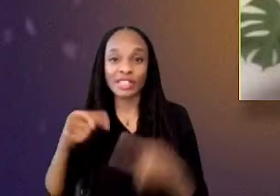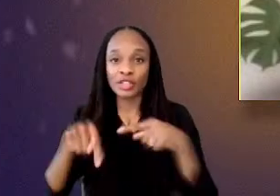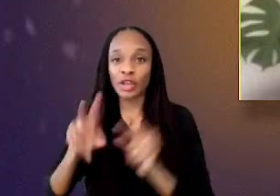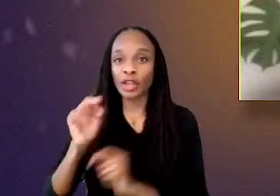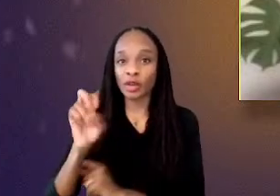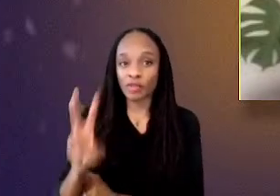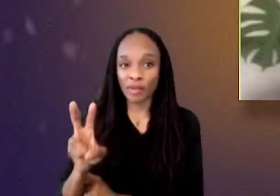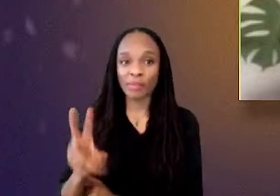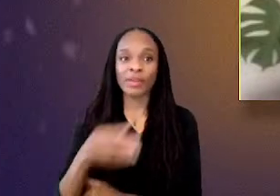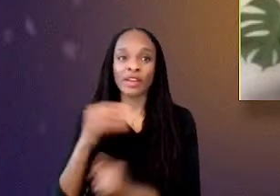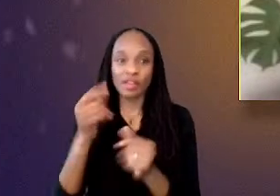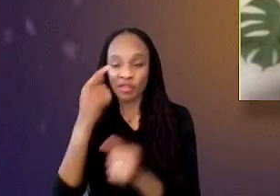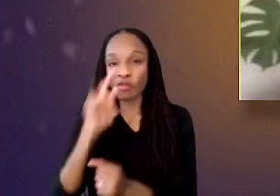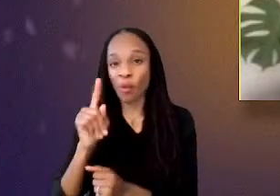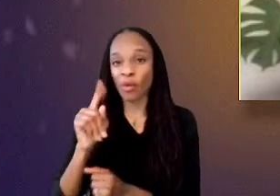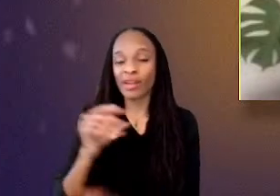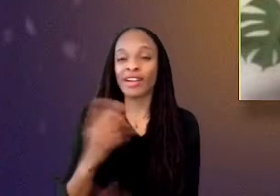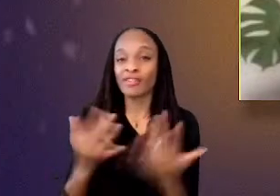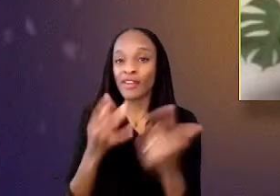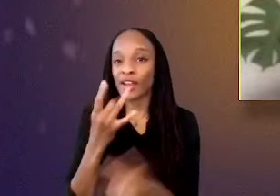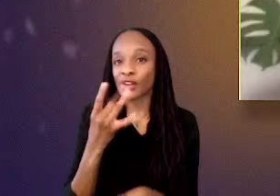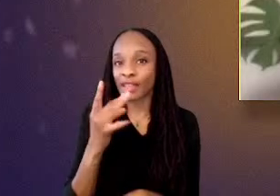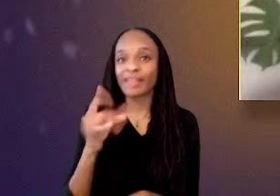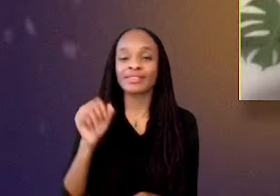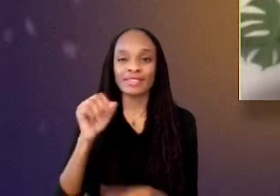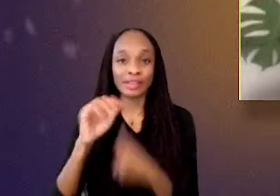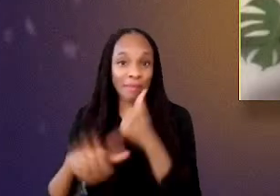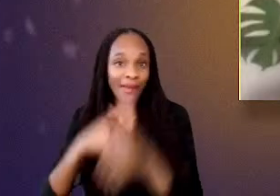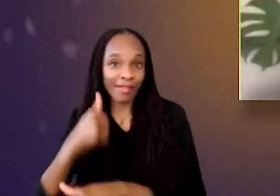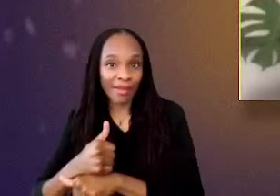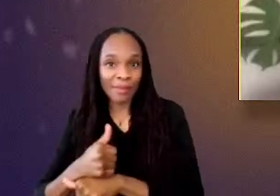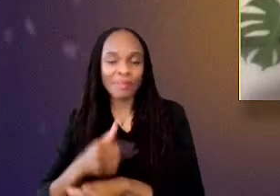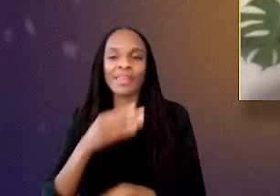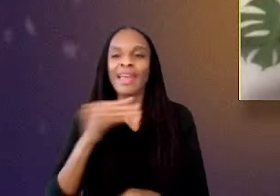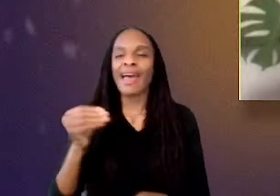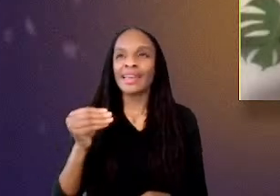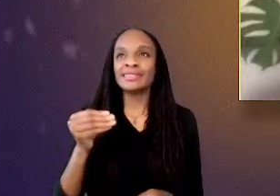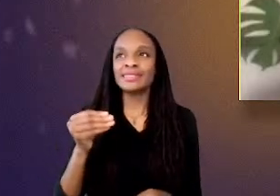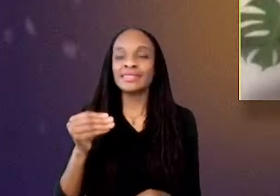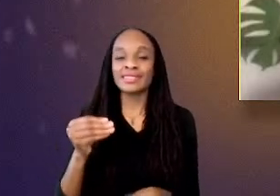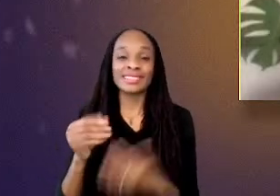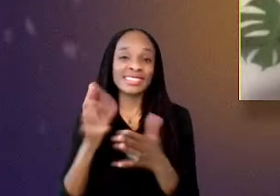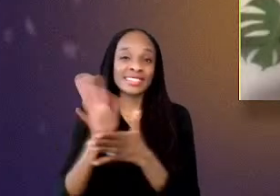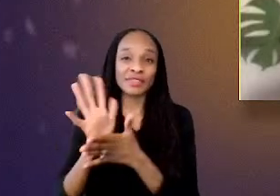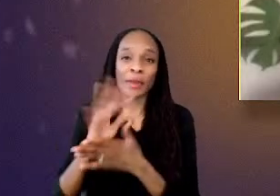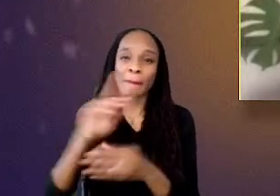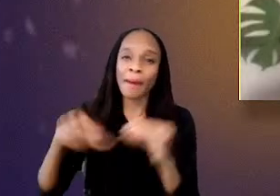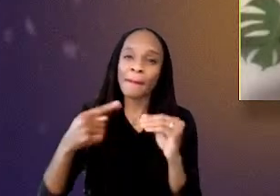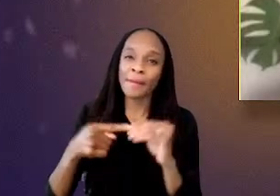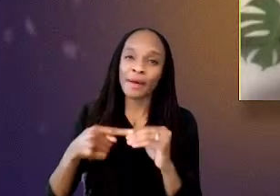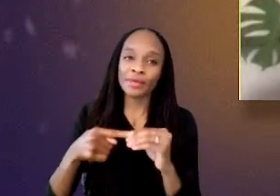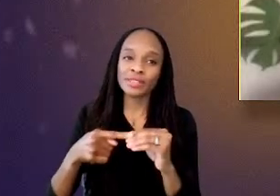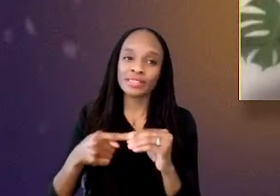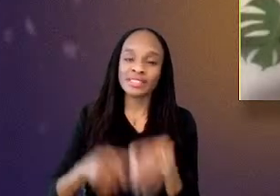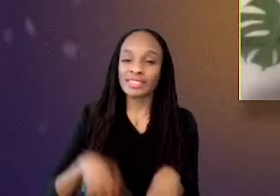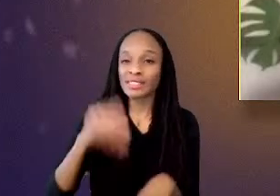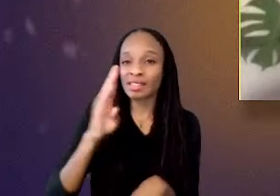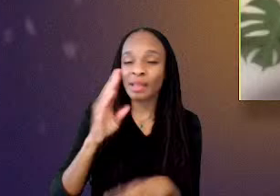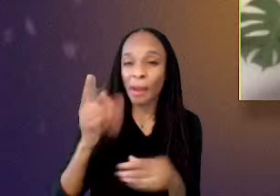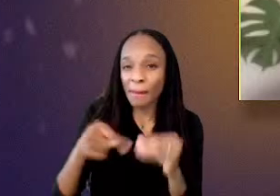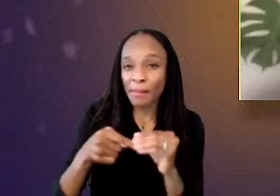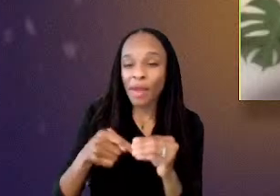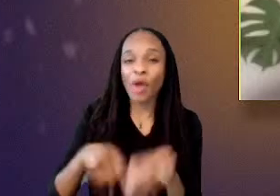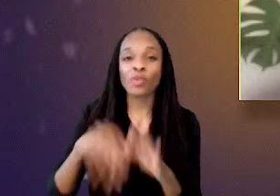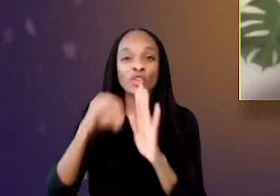Neela Jefferson, who's a Firelight Lab alum, and our project was in the lab. It's a film about by New Orleanians about a New